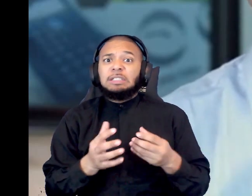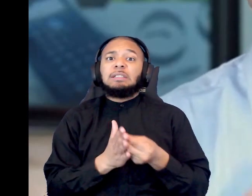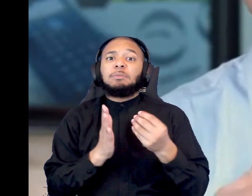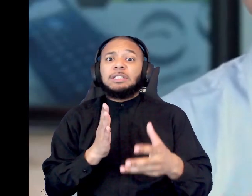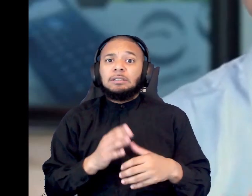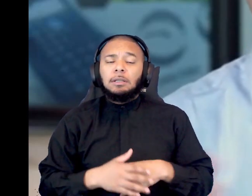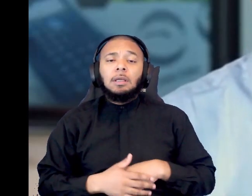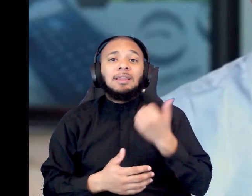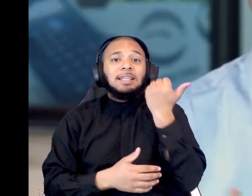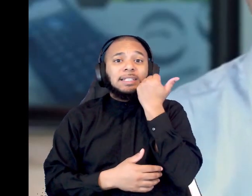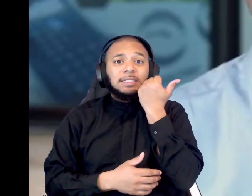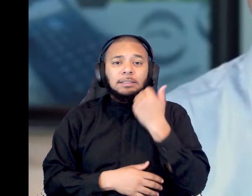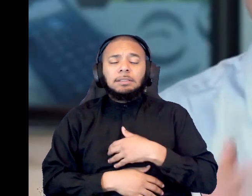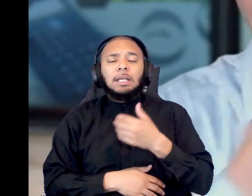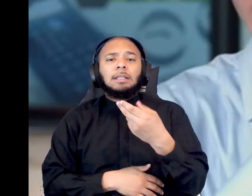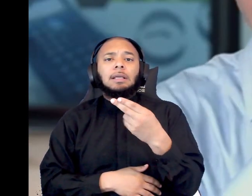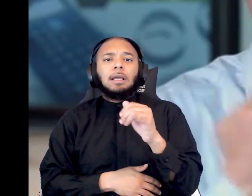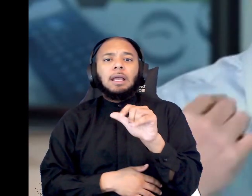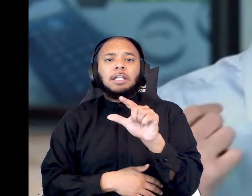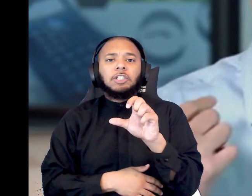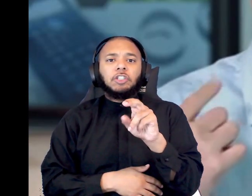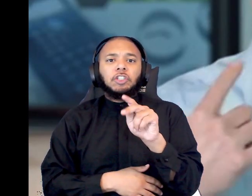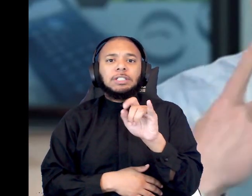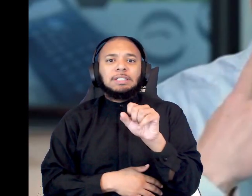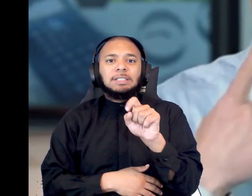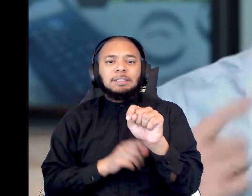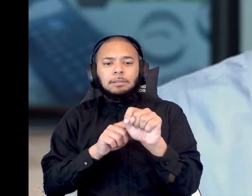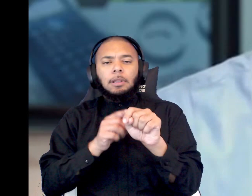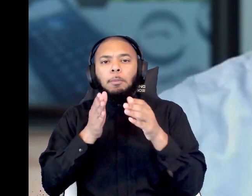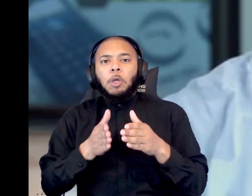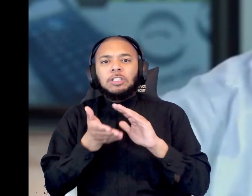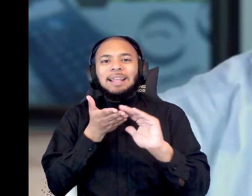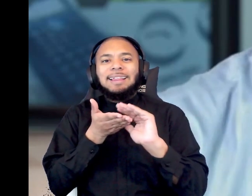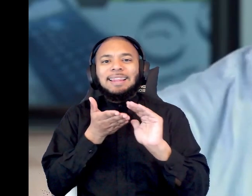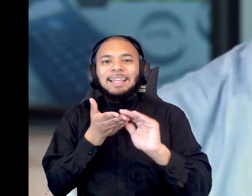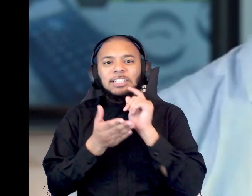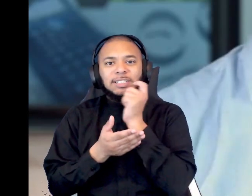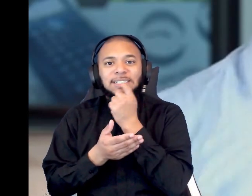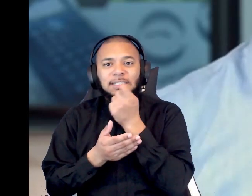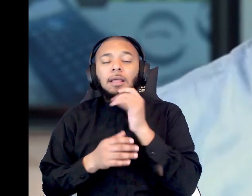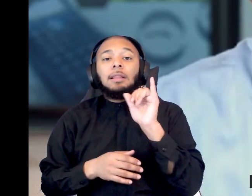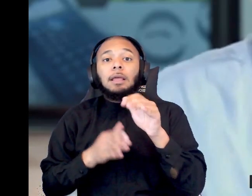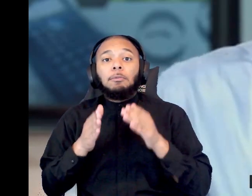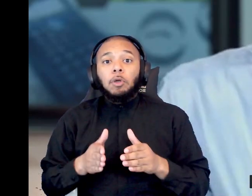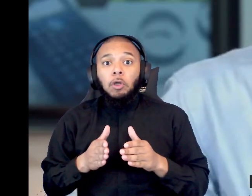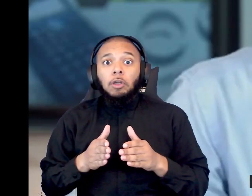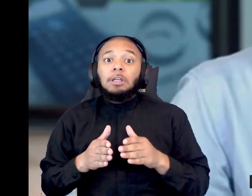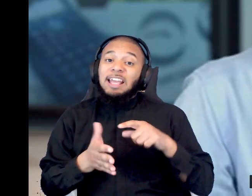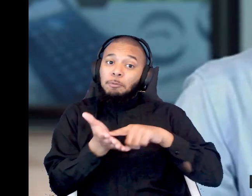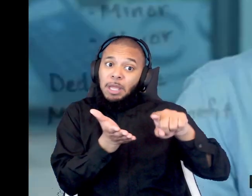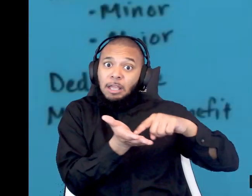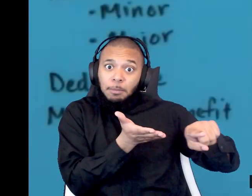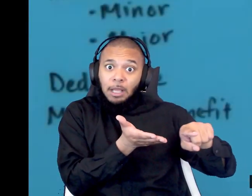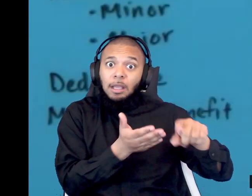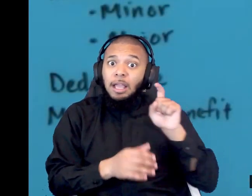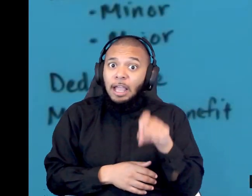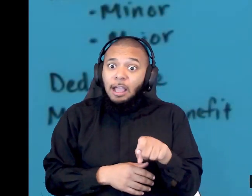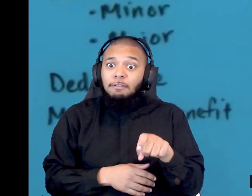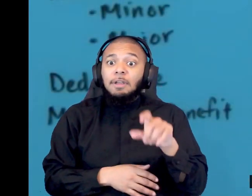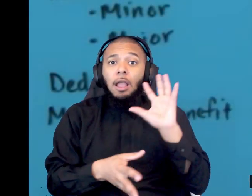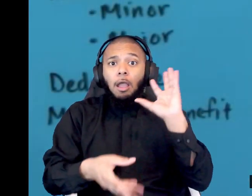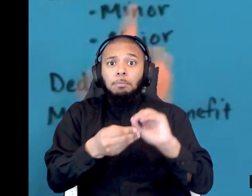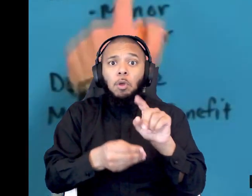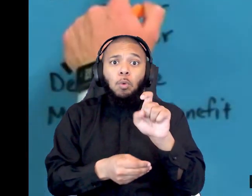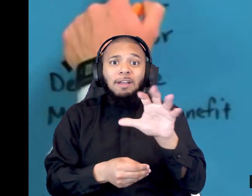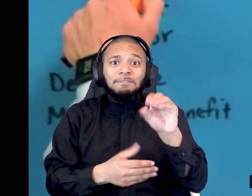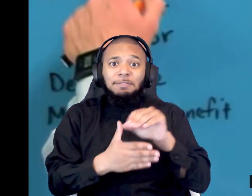the hygienist, the dental hygienist is the one who cleans your teeth, the person who cleans your teeth, that's $150. If you had